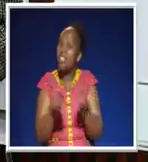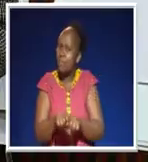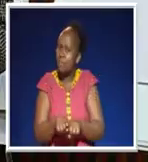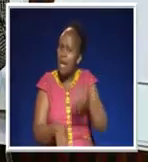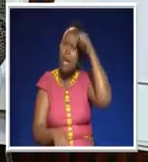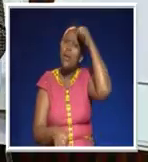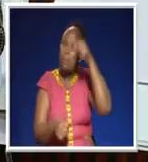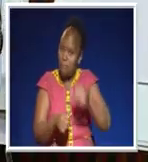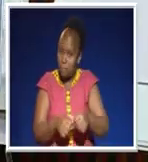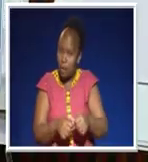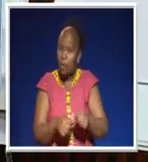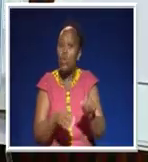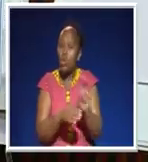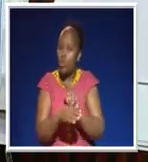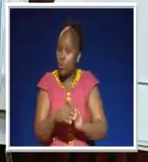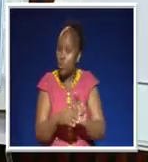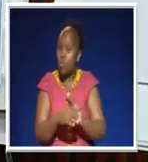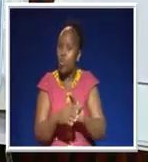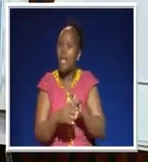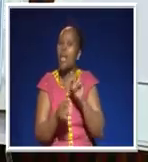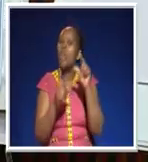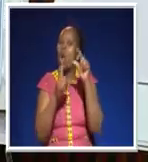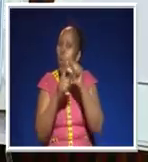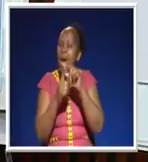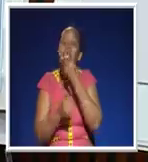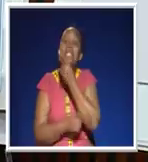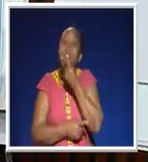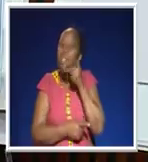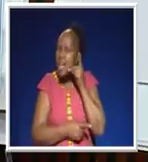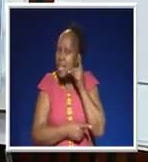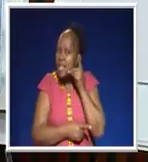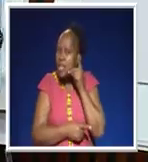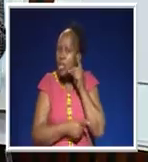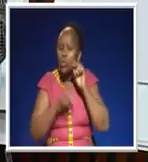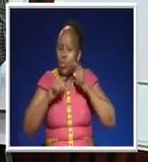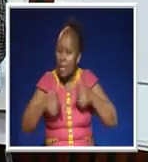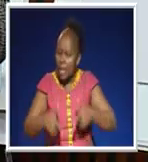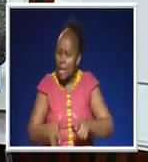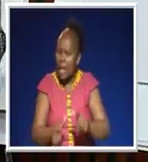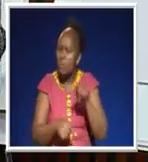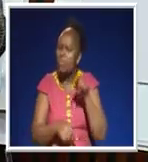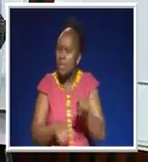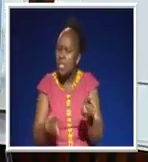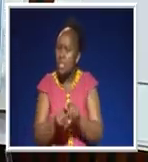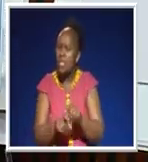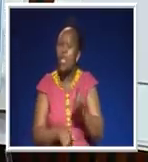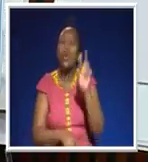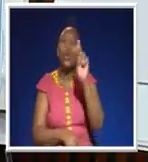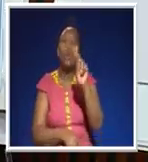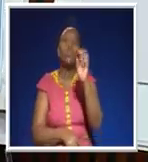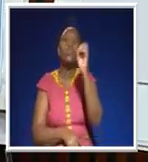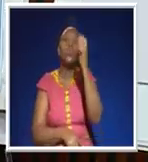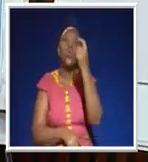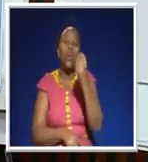remember, we are using the word dry so that we can allow them to rot easily.